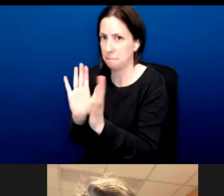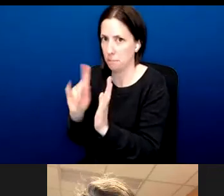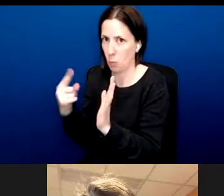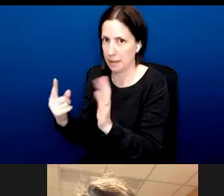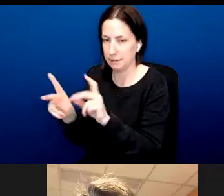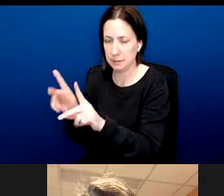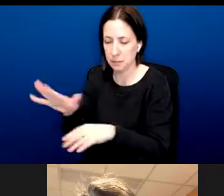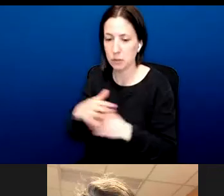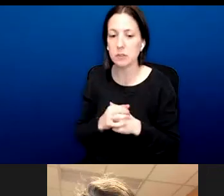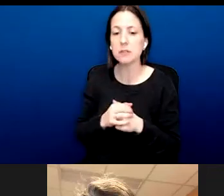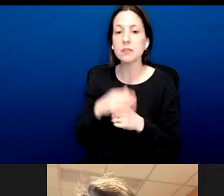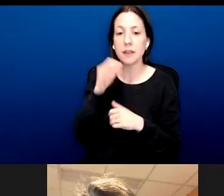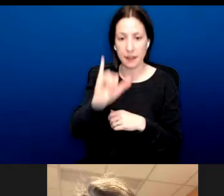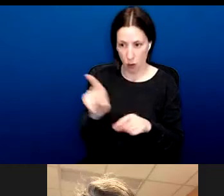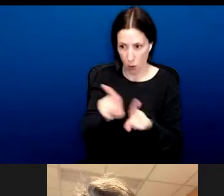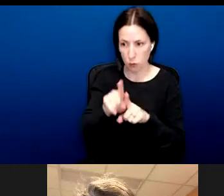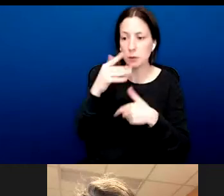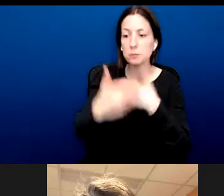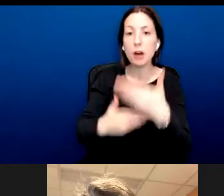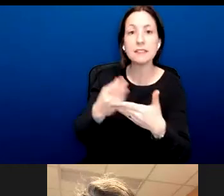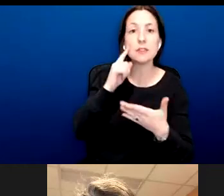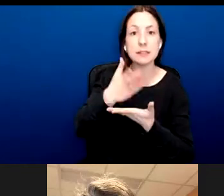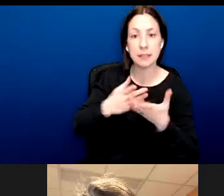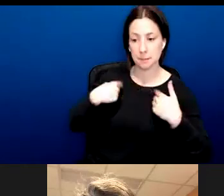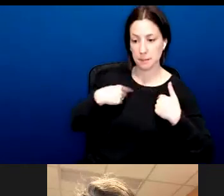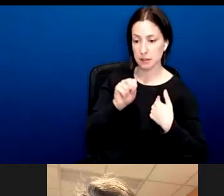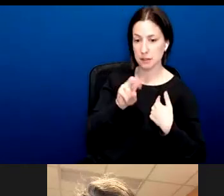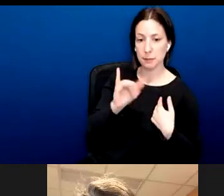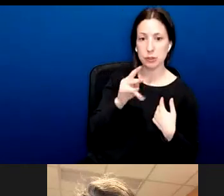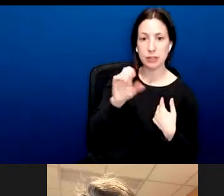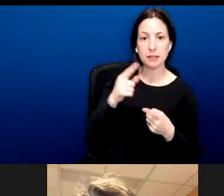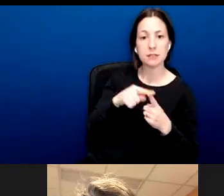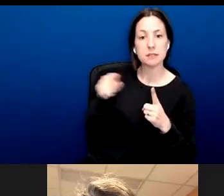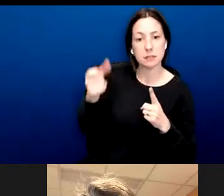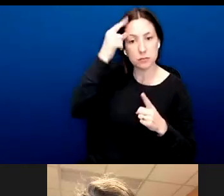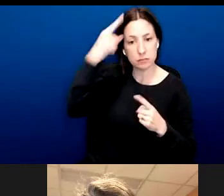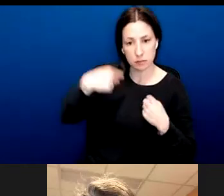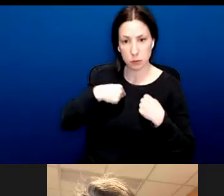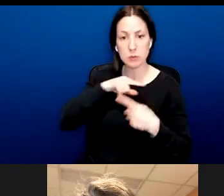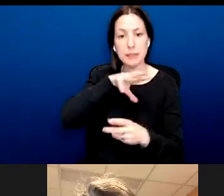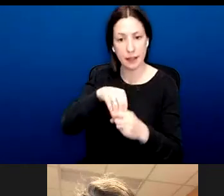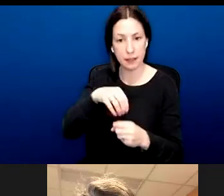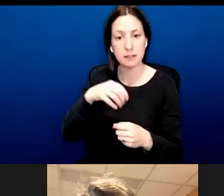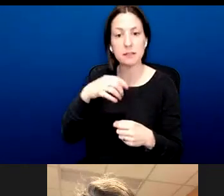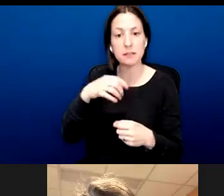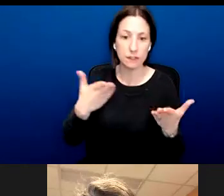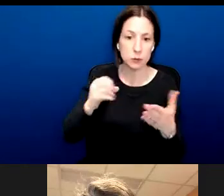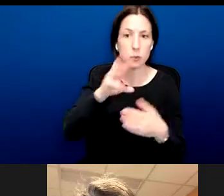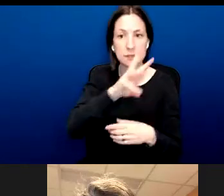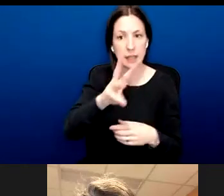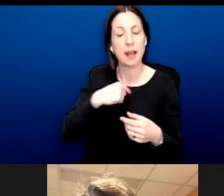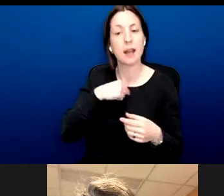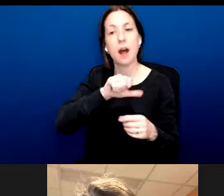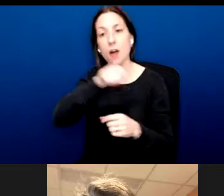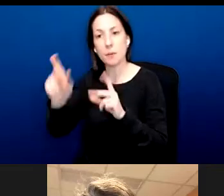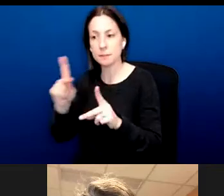some subjects understand themselves to be hailed by a site or service, and others understand themselves as outsiders,